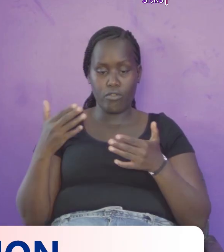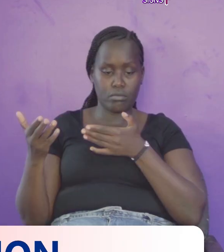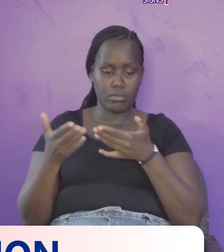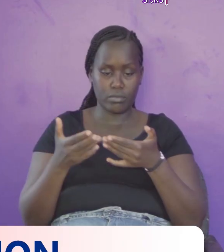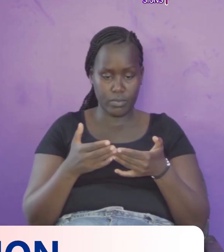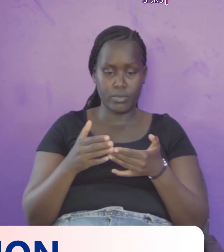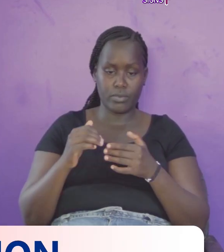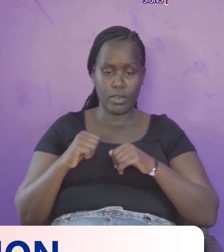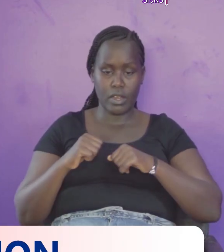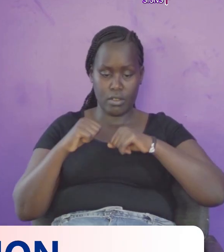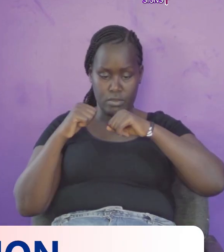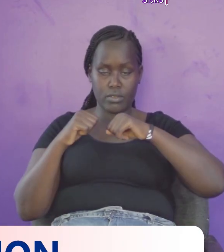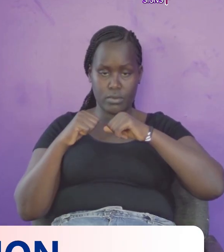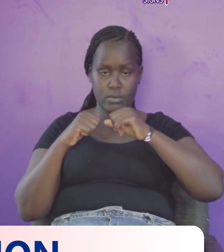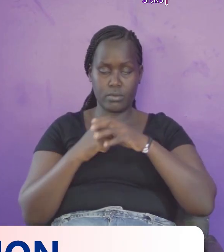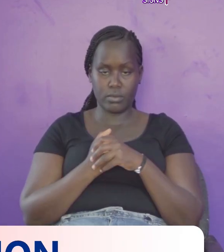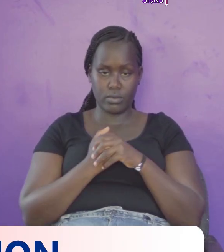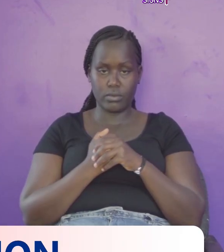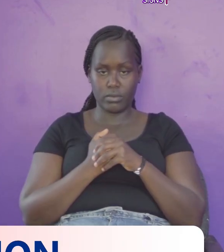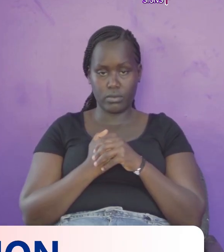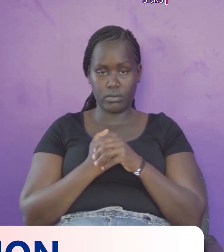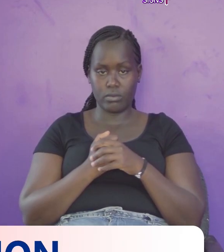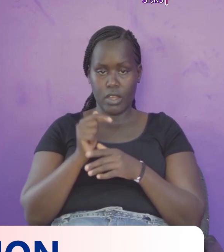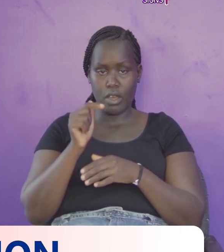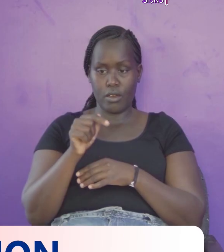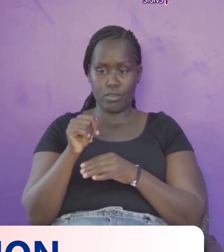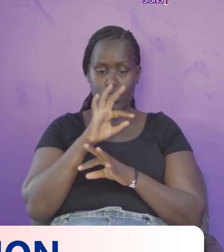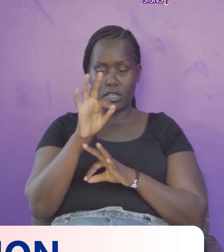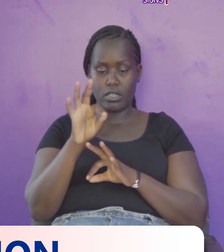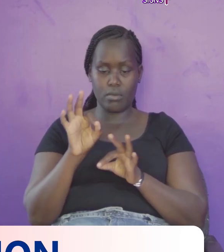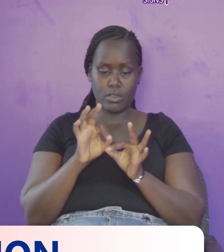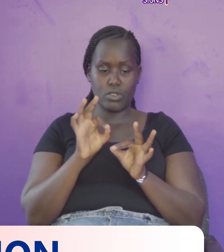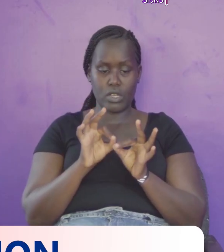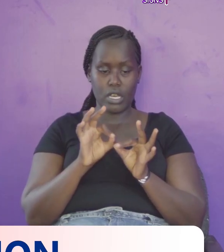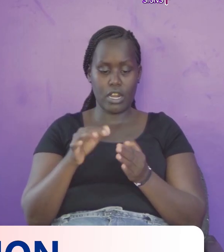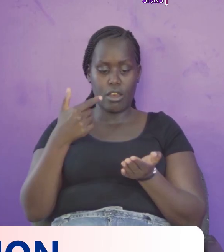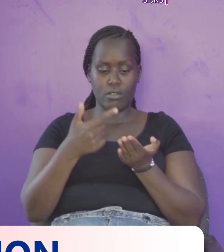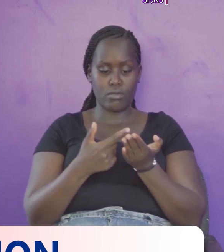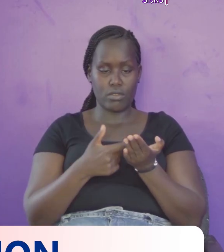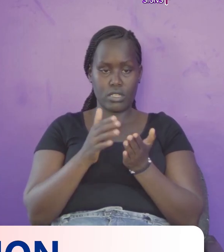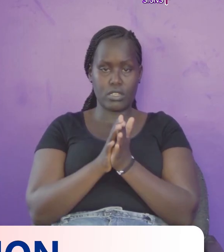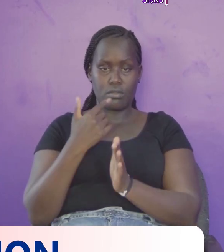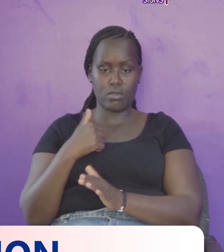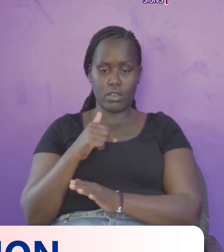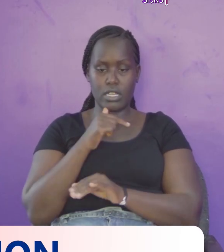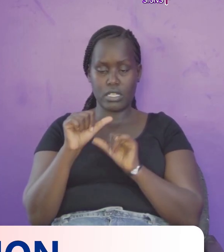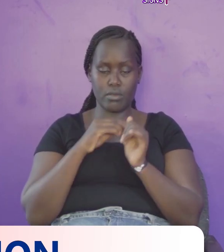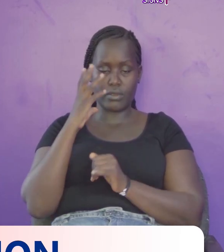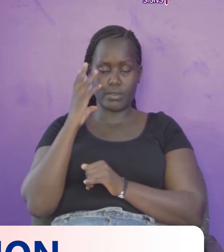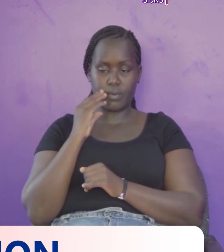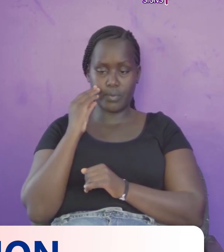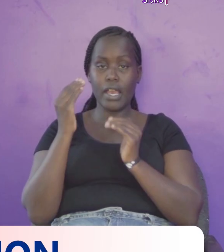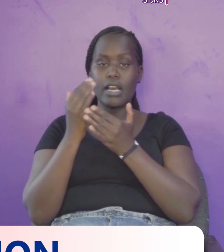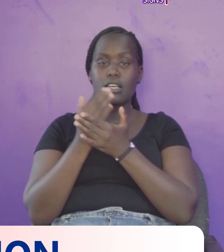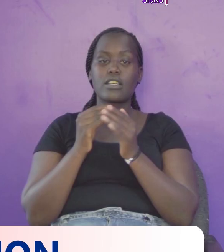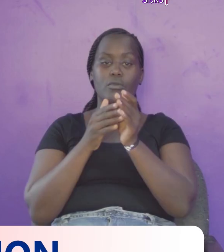chair per chair to this particular bench to talk with us about the experience. Some of these leaders